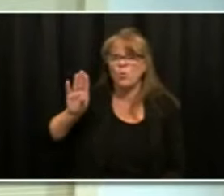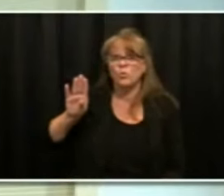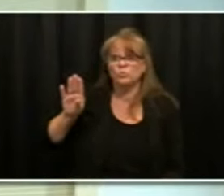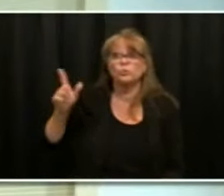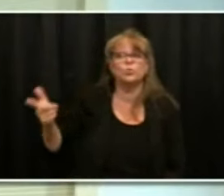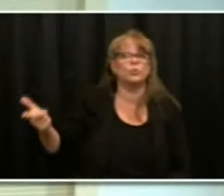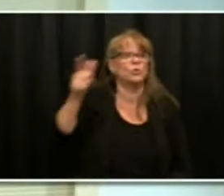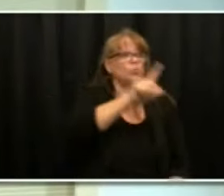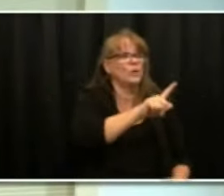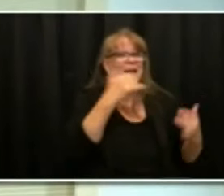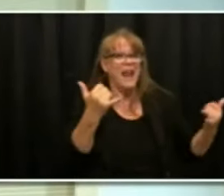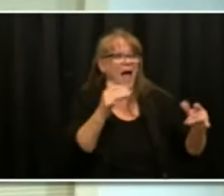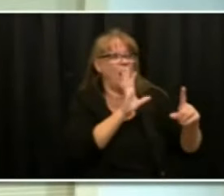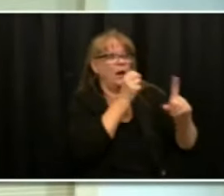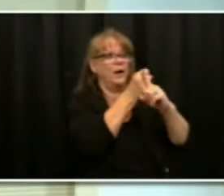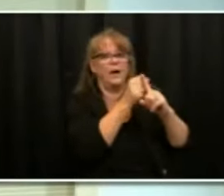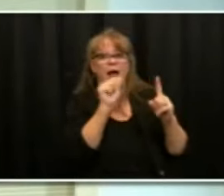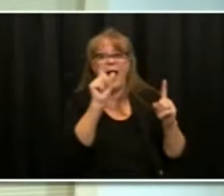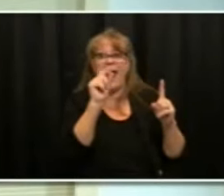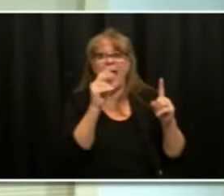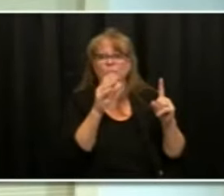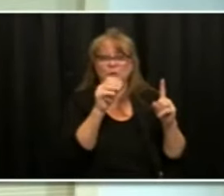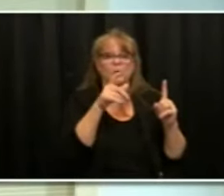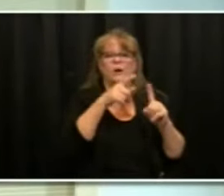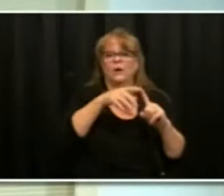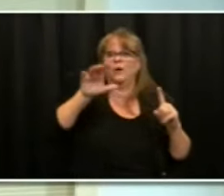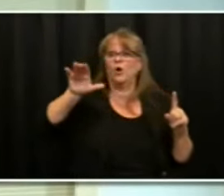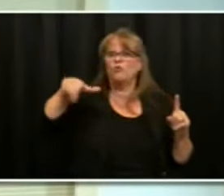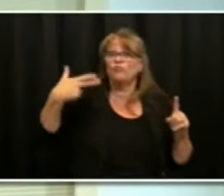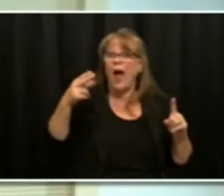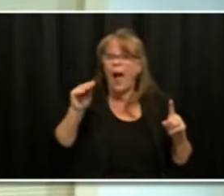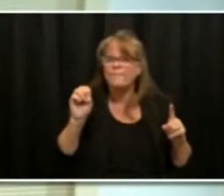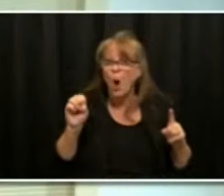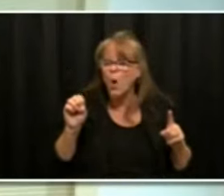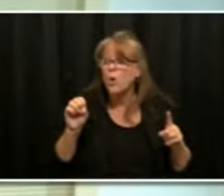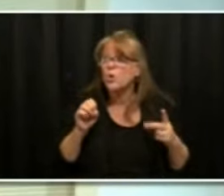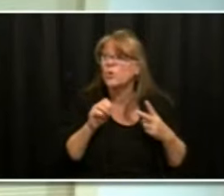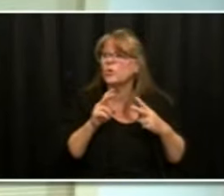County. So things have worked in Boulder County, such as limiting